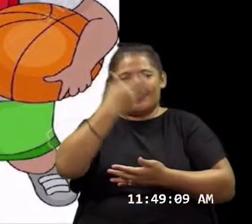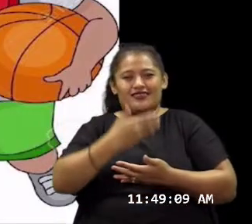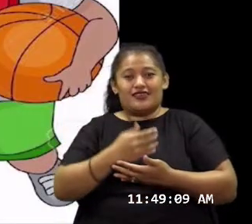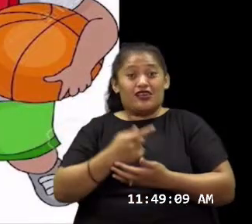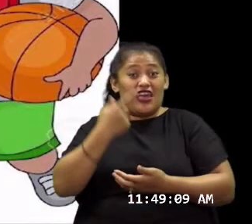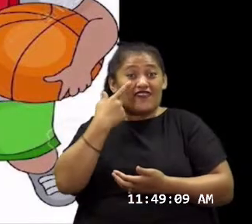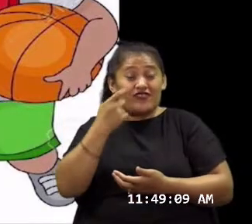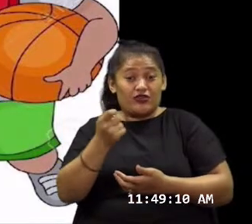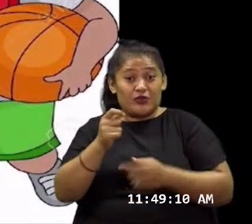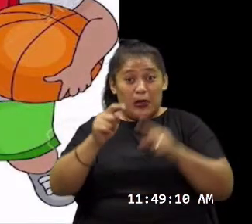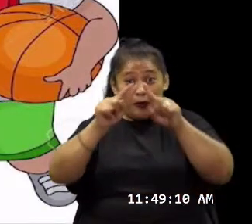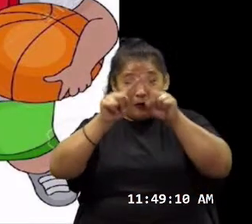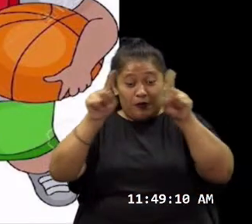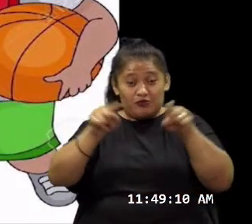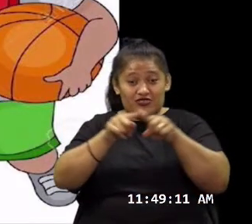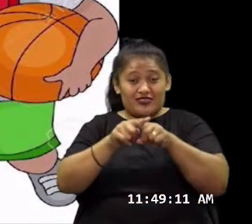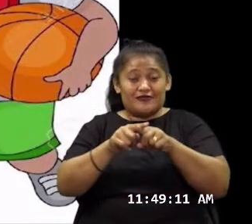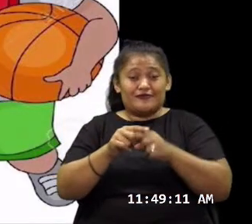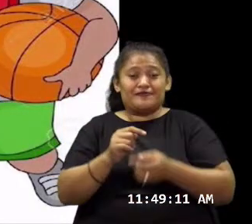found a memory?